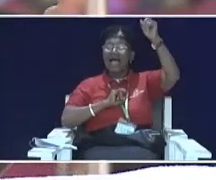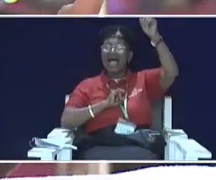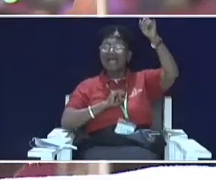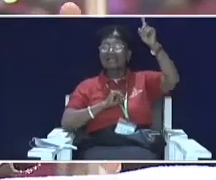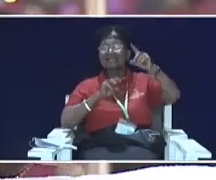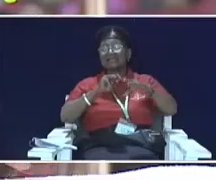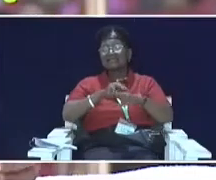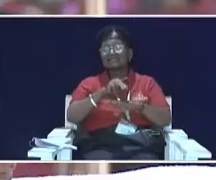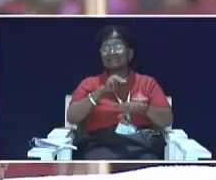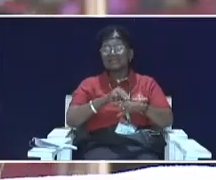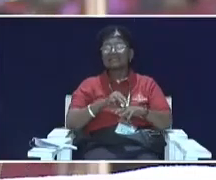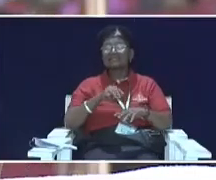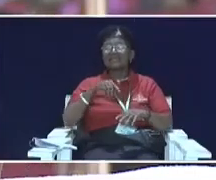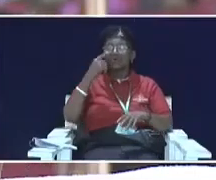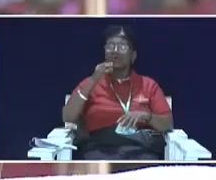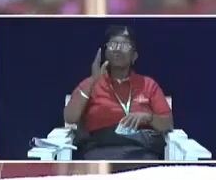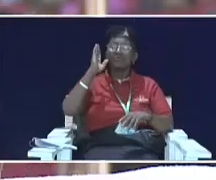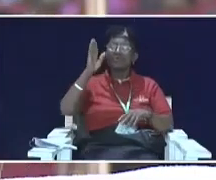Who will go for us?"